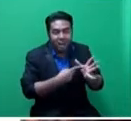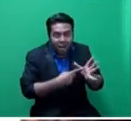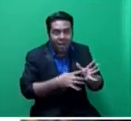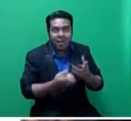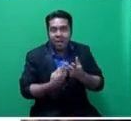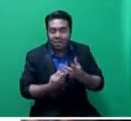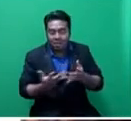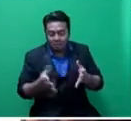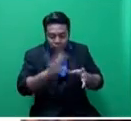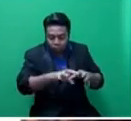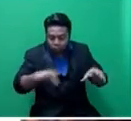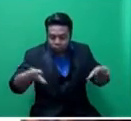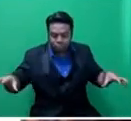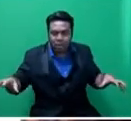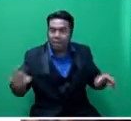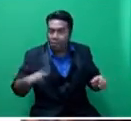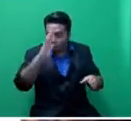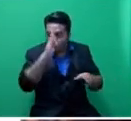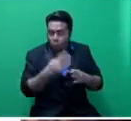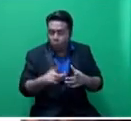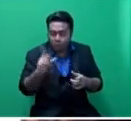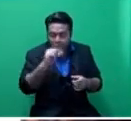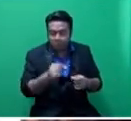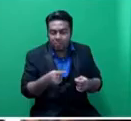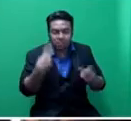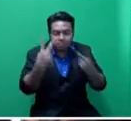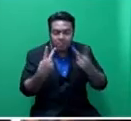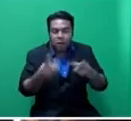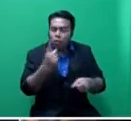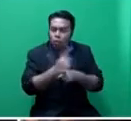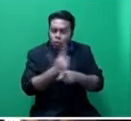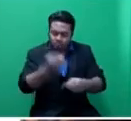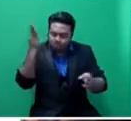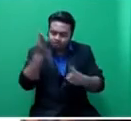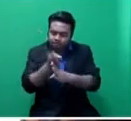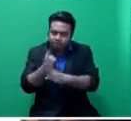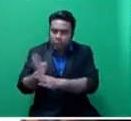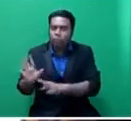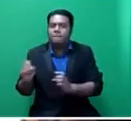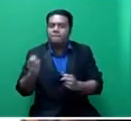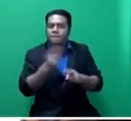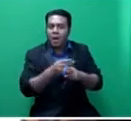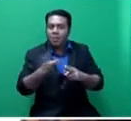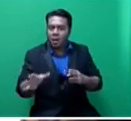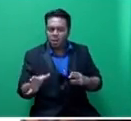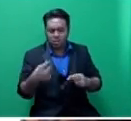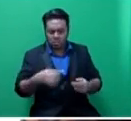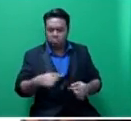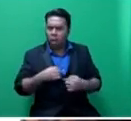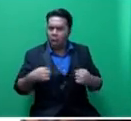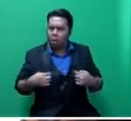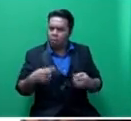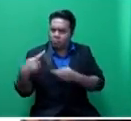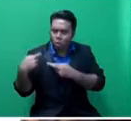revived Fijivillage, and hopefully if we can revisit this and talk to the farmers, that's our collective responsibility.